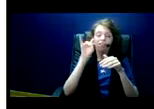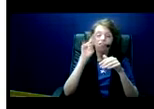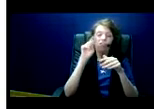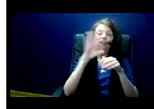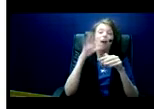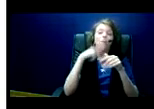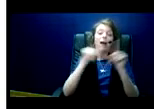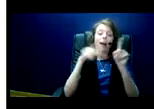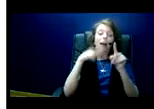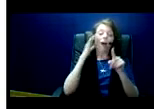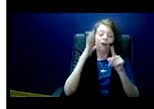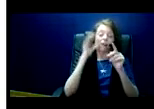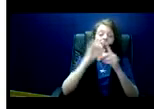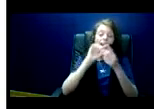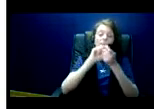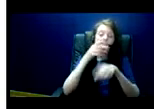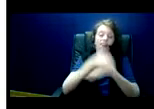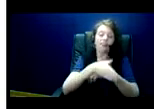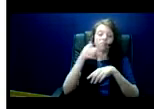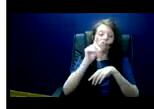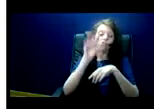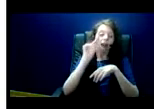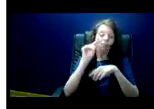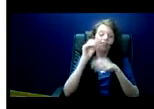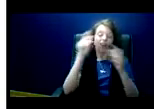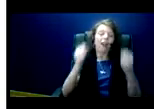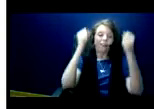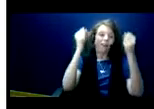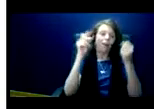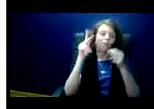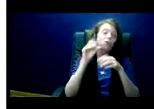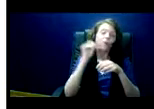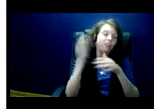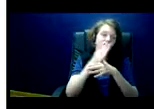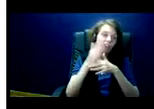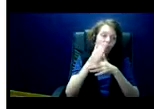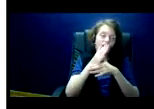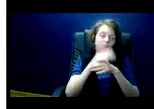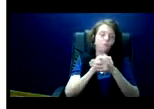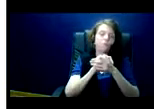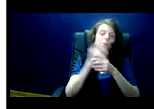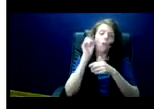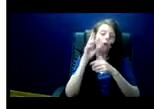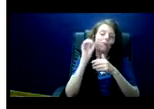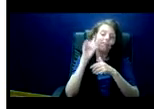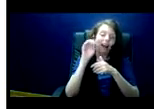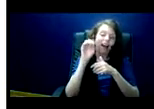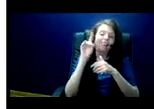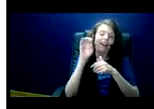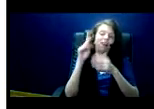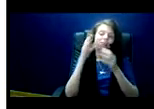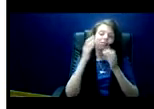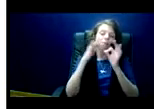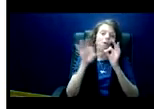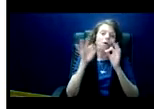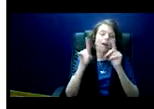by light, graceful movement. He just held this up to the screen. He didn't have to worry about a share screen or a slide deck. It was super simple, but it